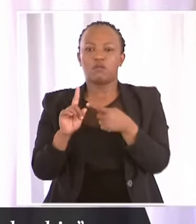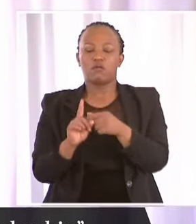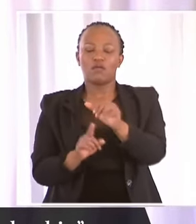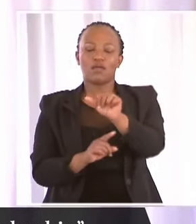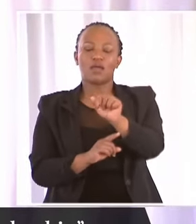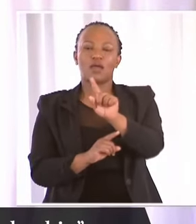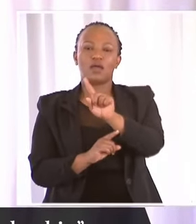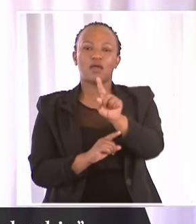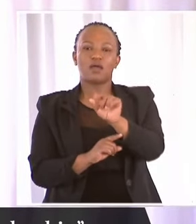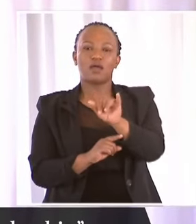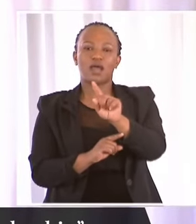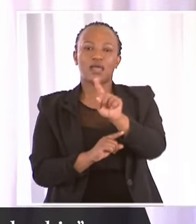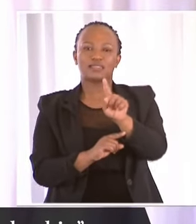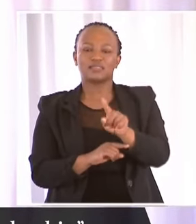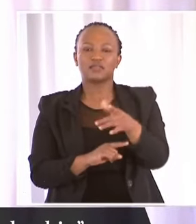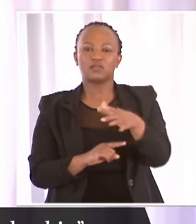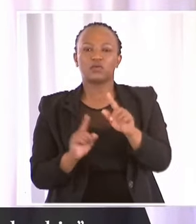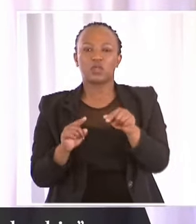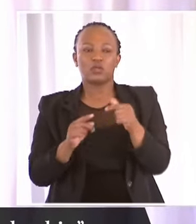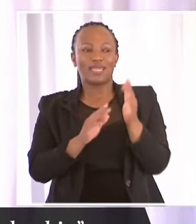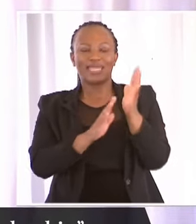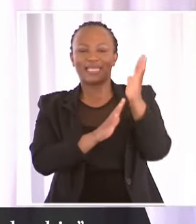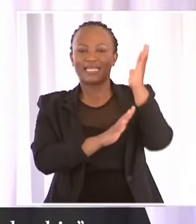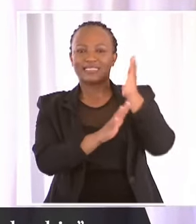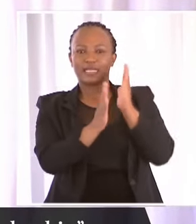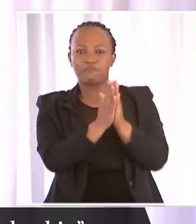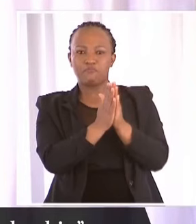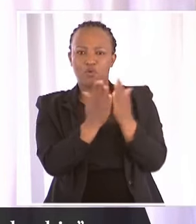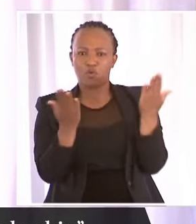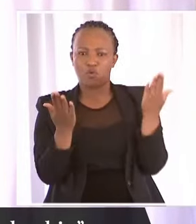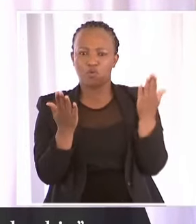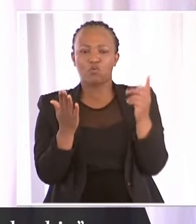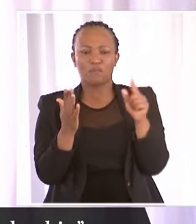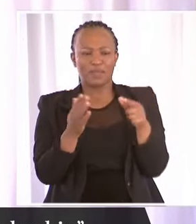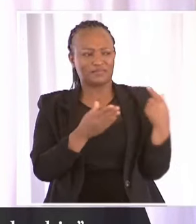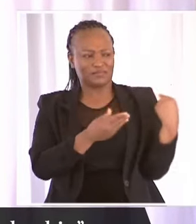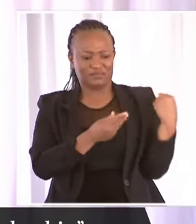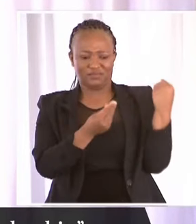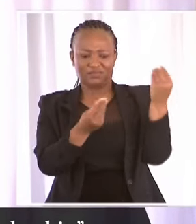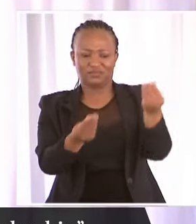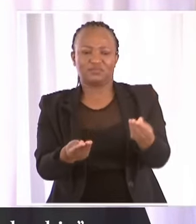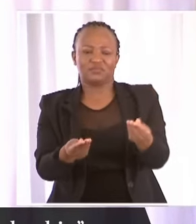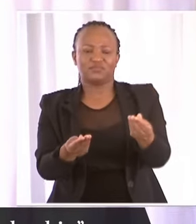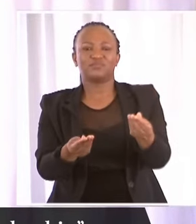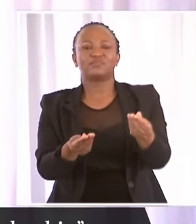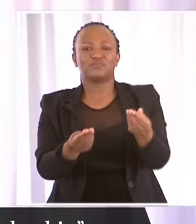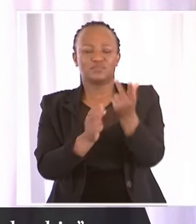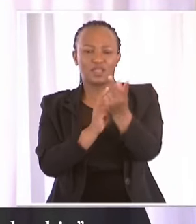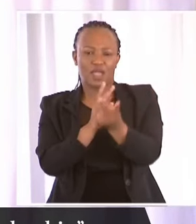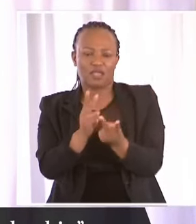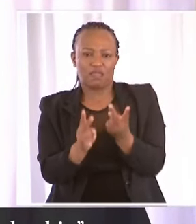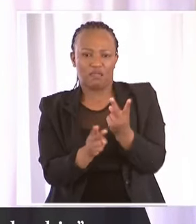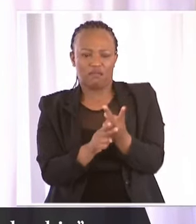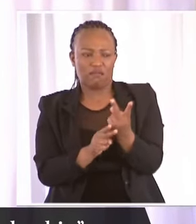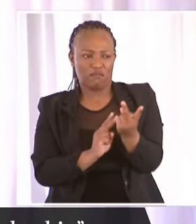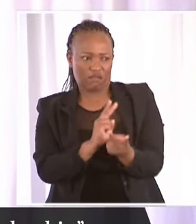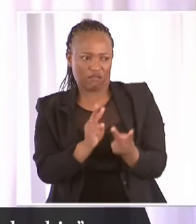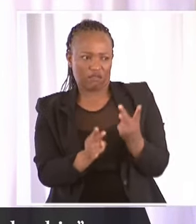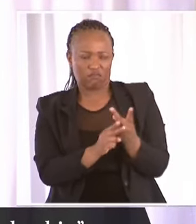cannot be confined to the history books. They must be returned to again and